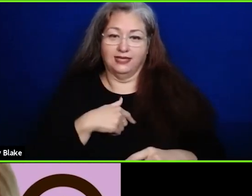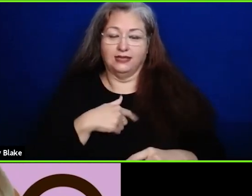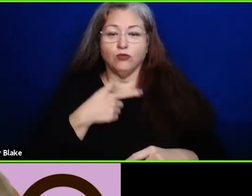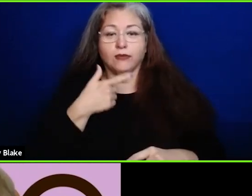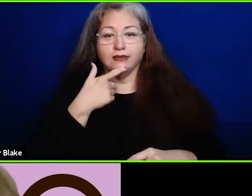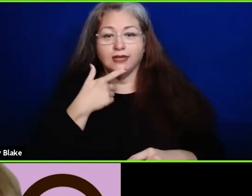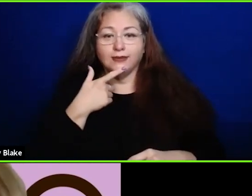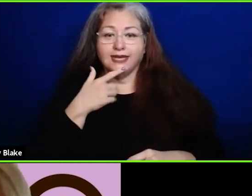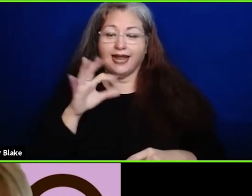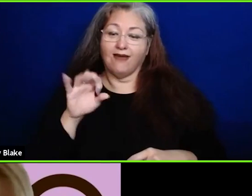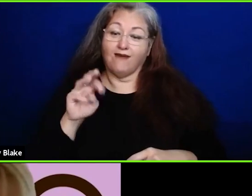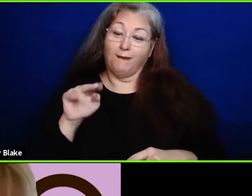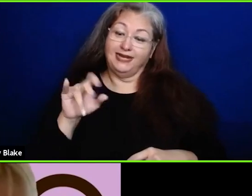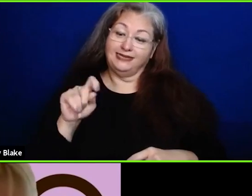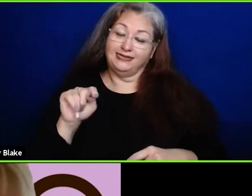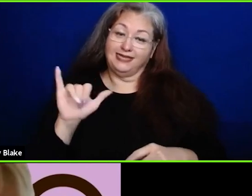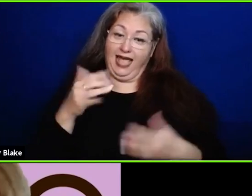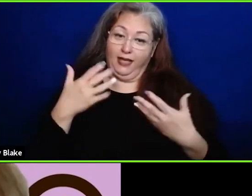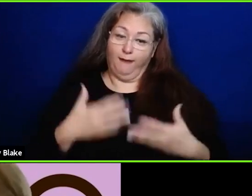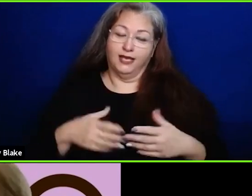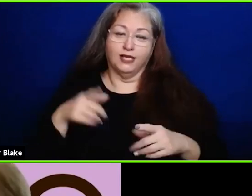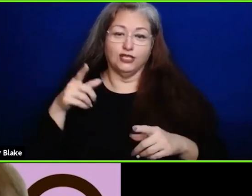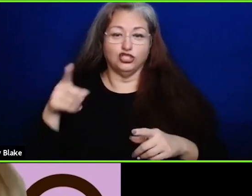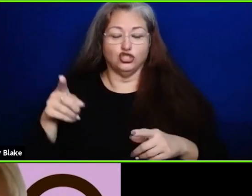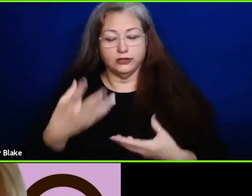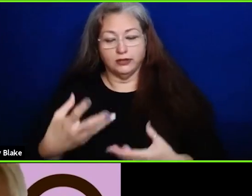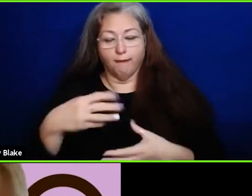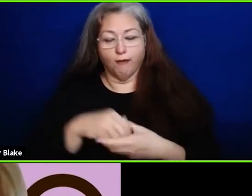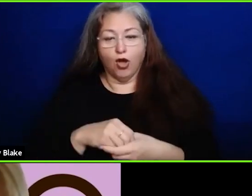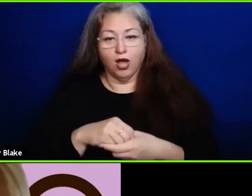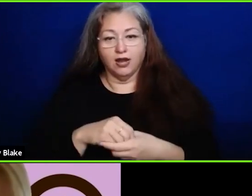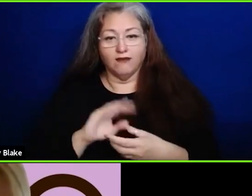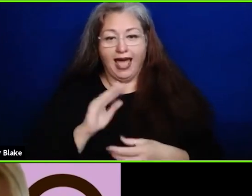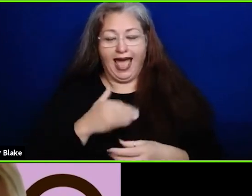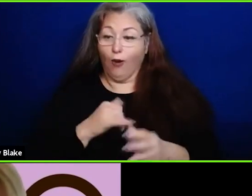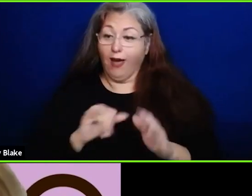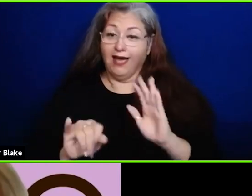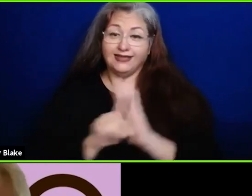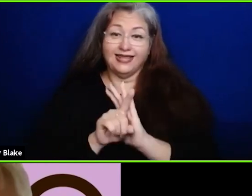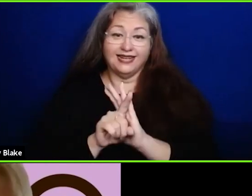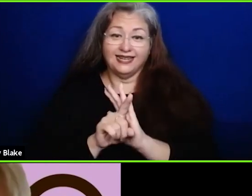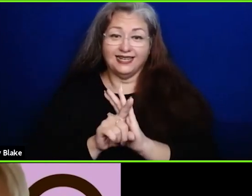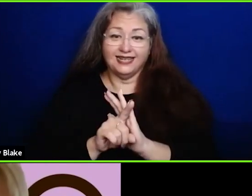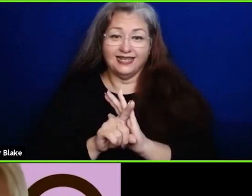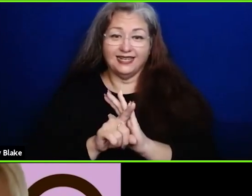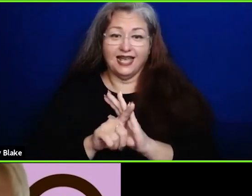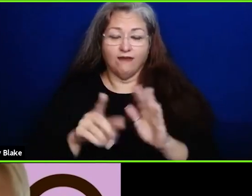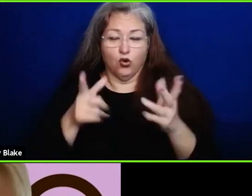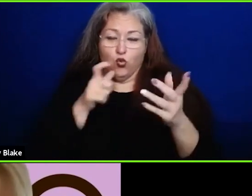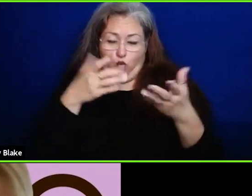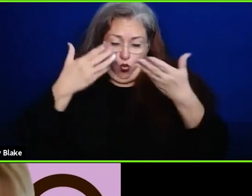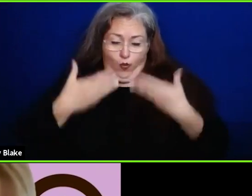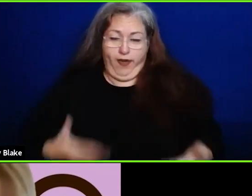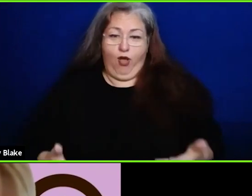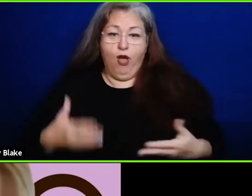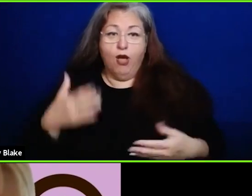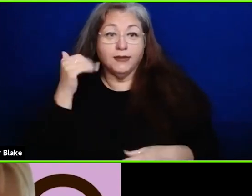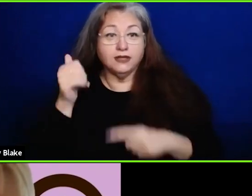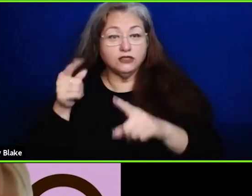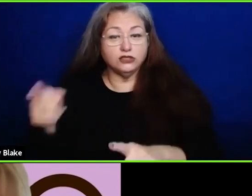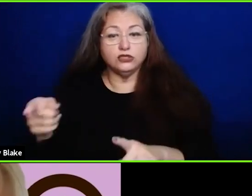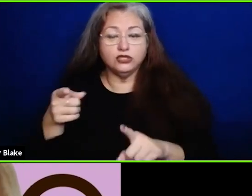feminists like me, she's part of our identity, you know, like of who we are, because she